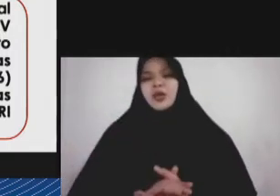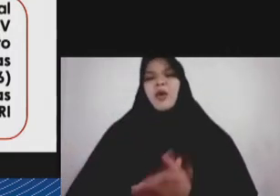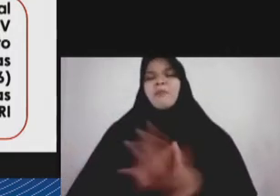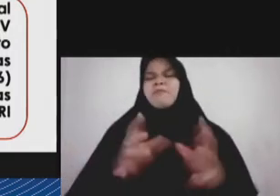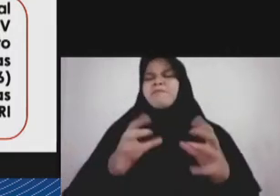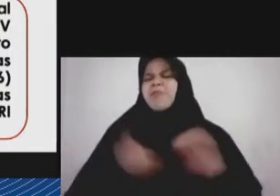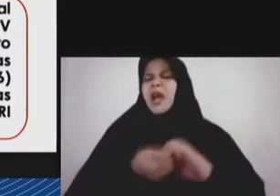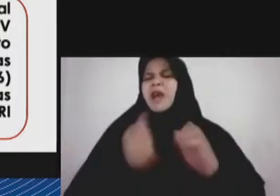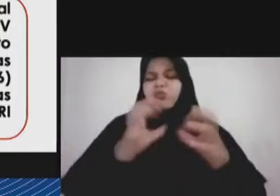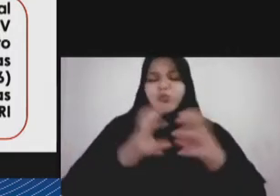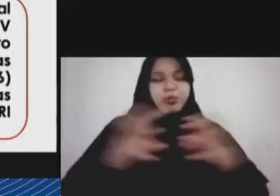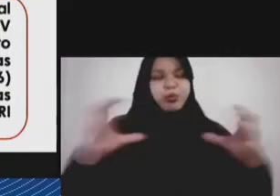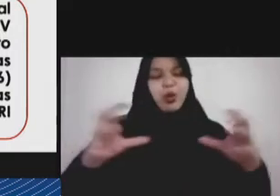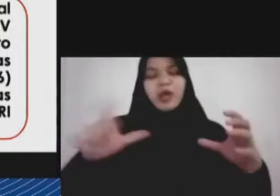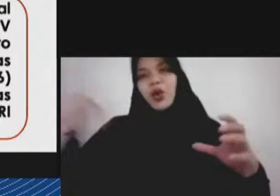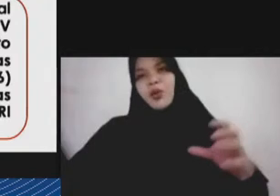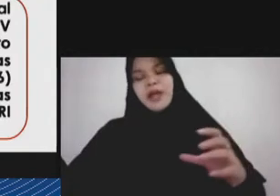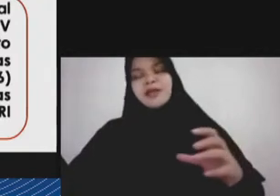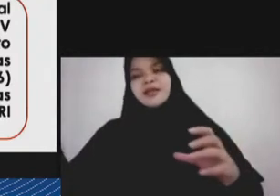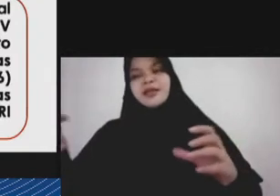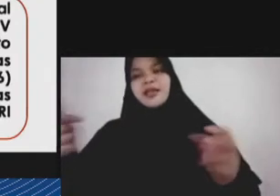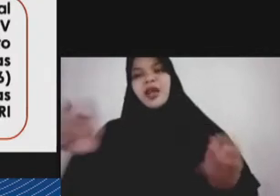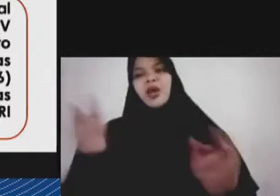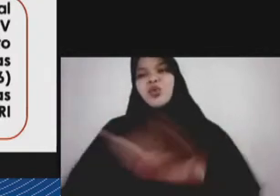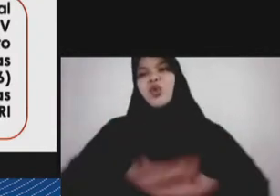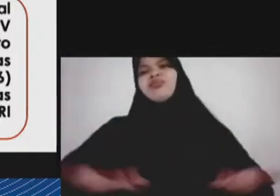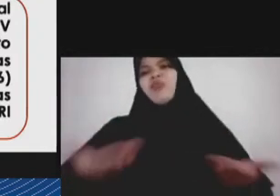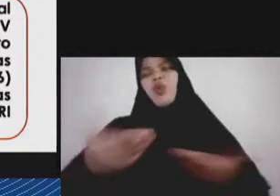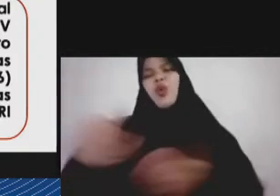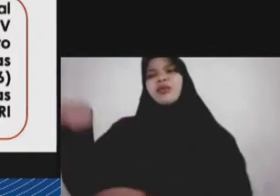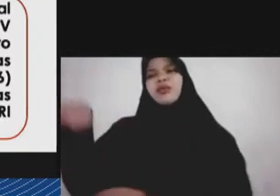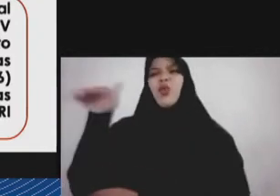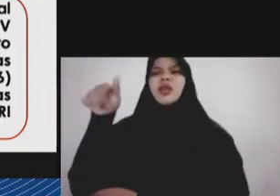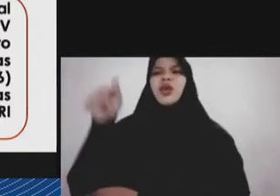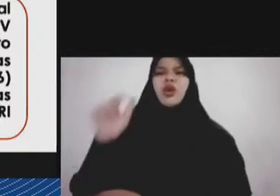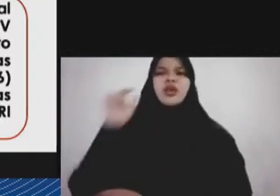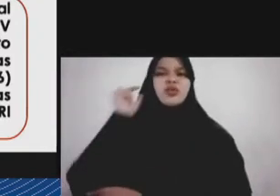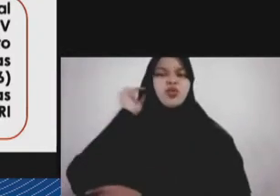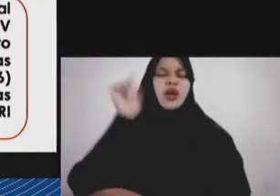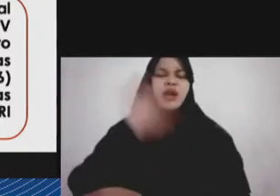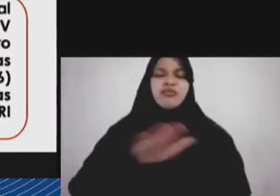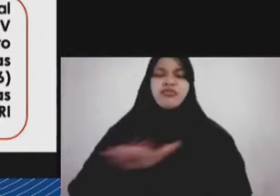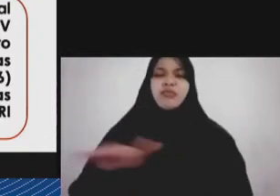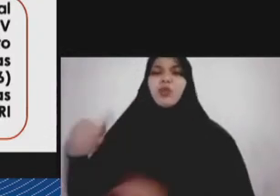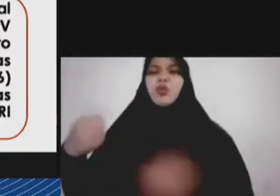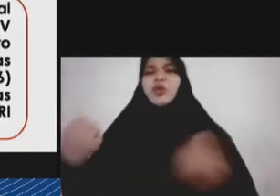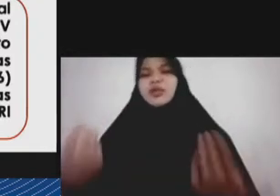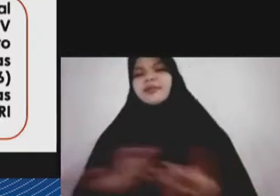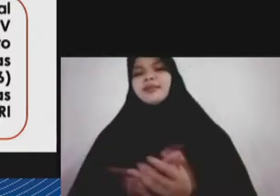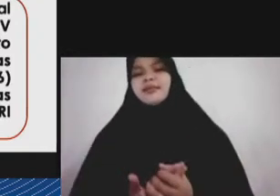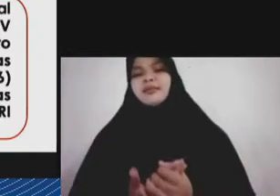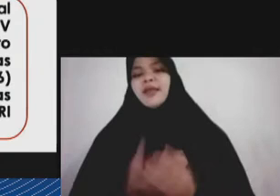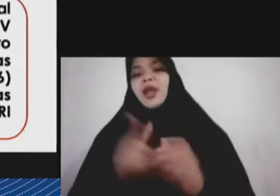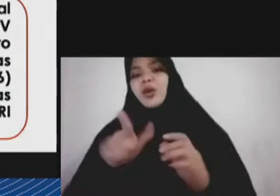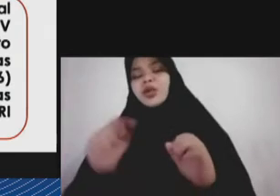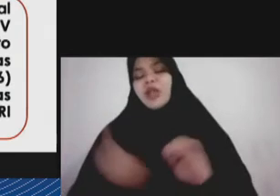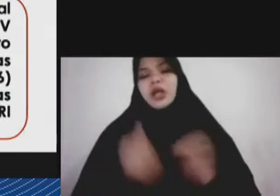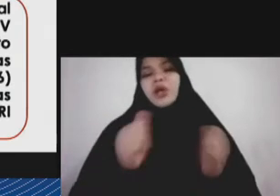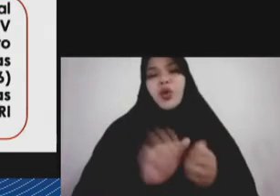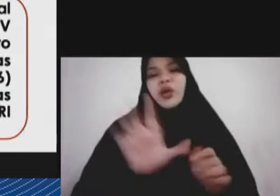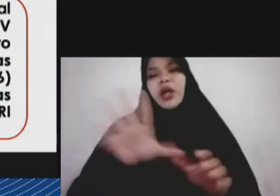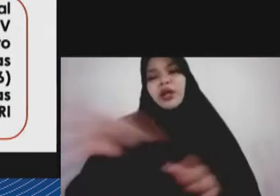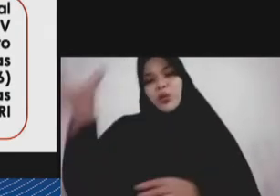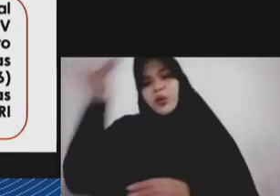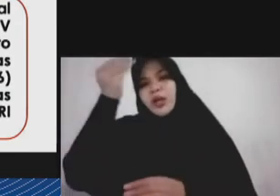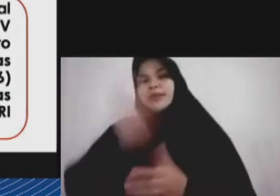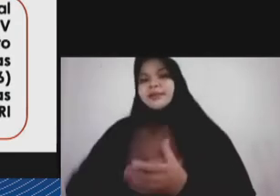sexual violence against children and women. The irony is that there are only a few cases where total enforcement